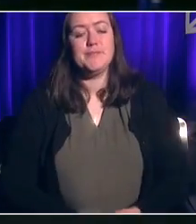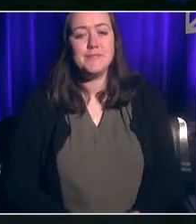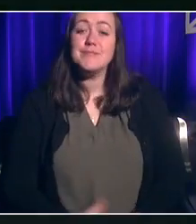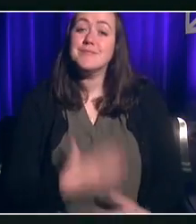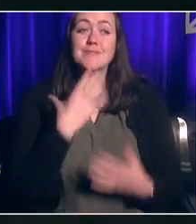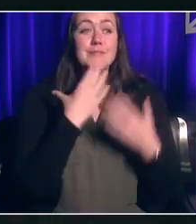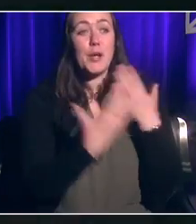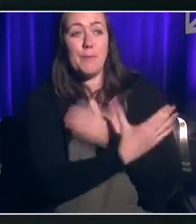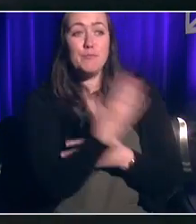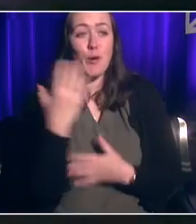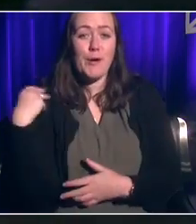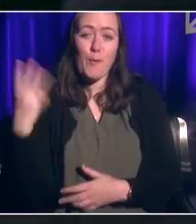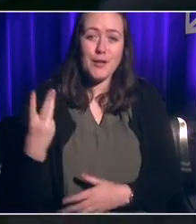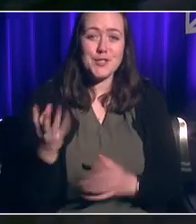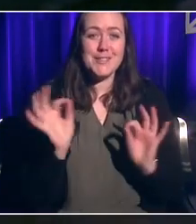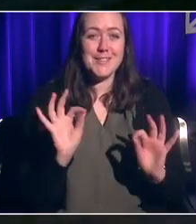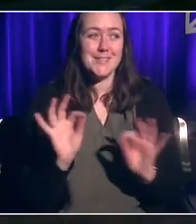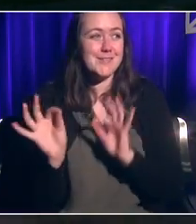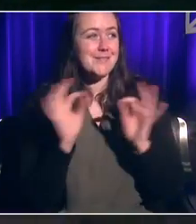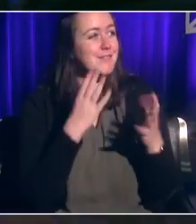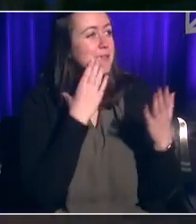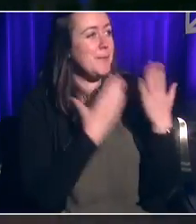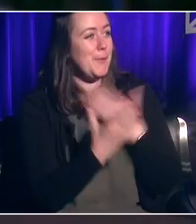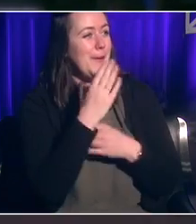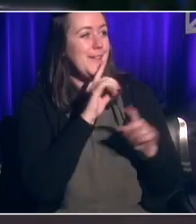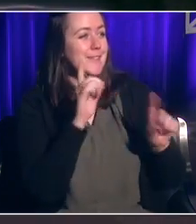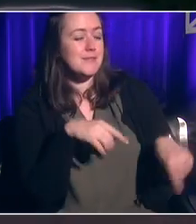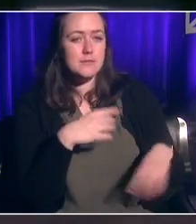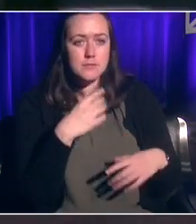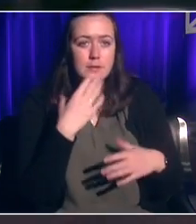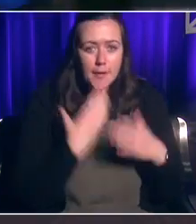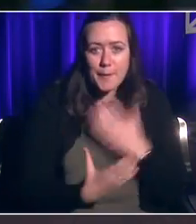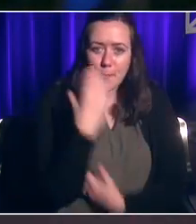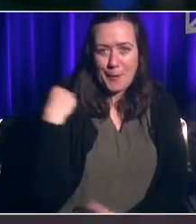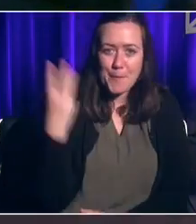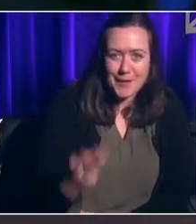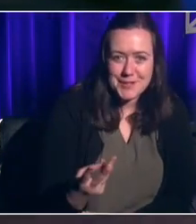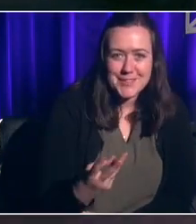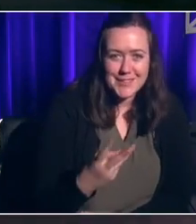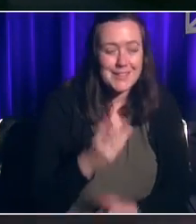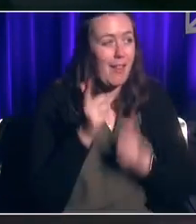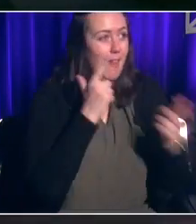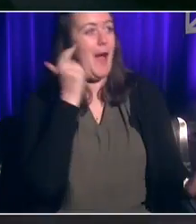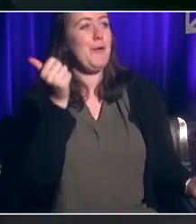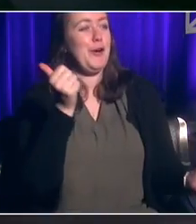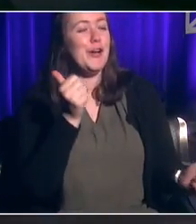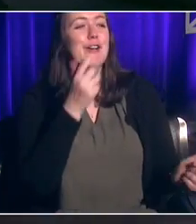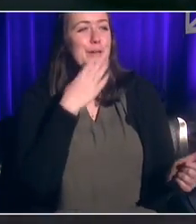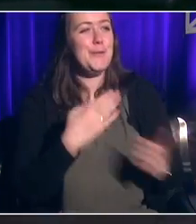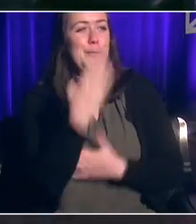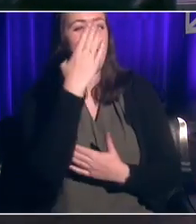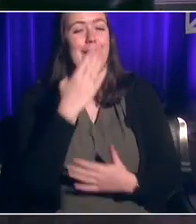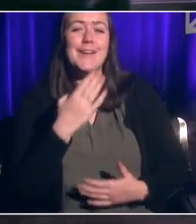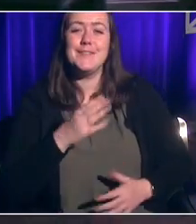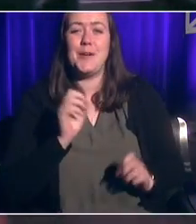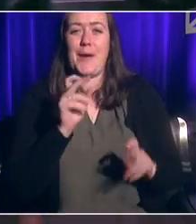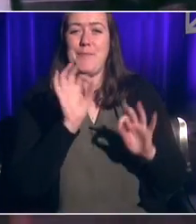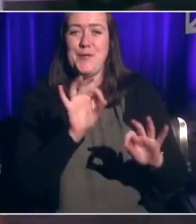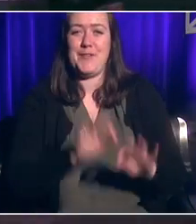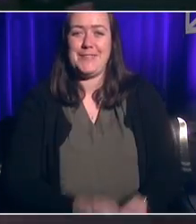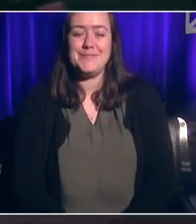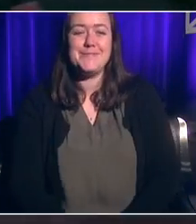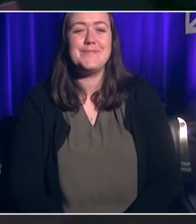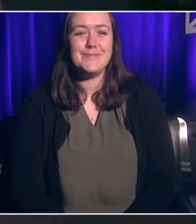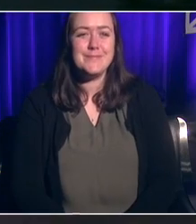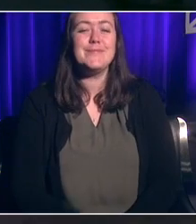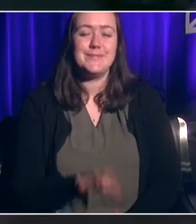Good morning, Washington. Good morning, Washington. Perfect. See, I already took up 20 seconds. Thank